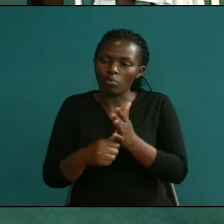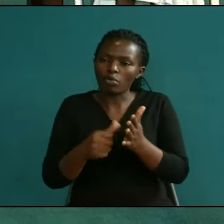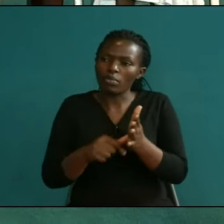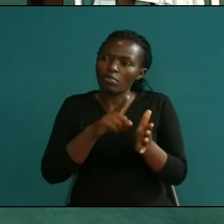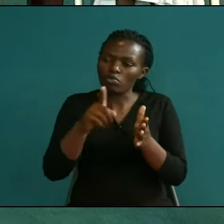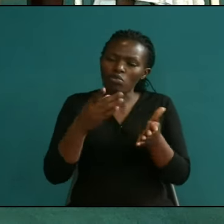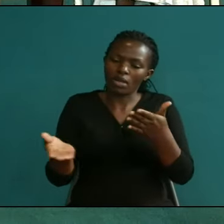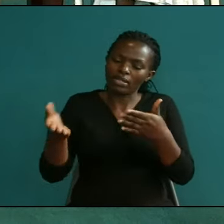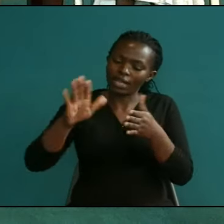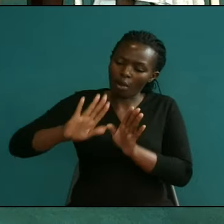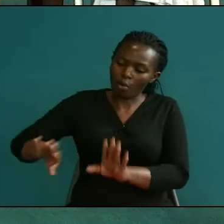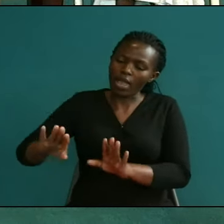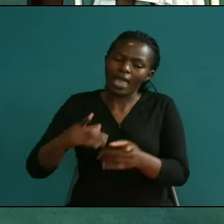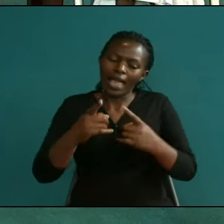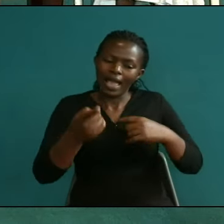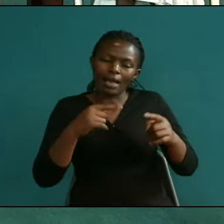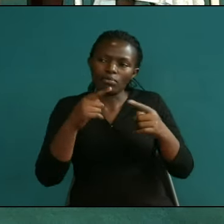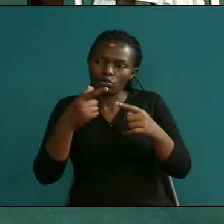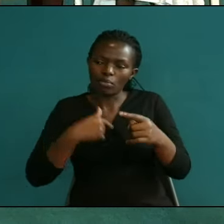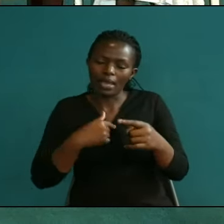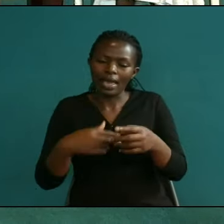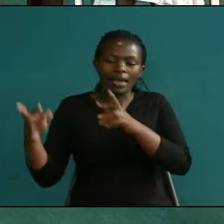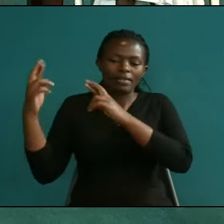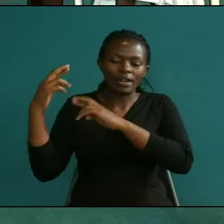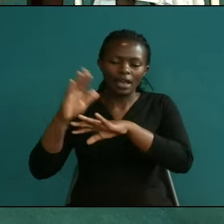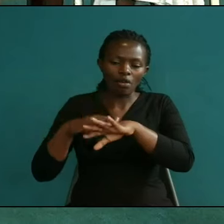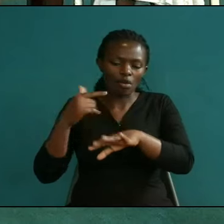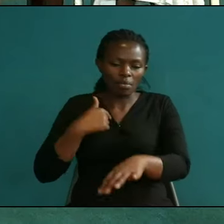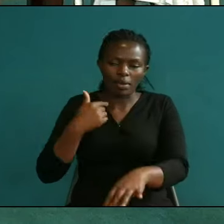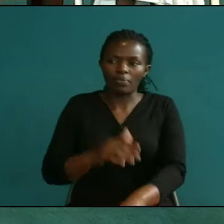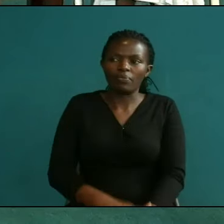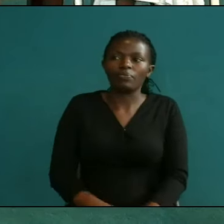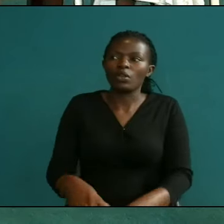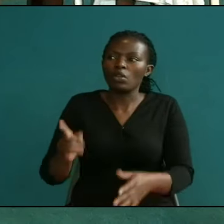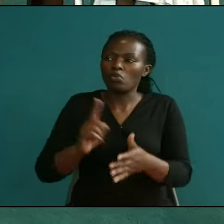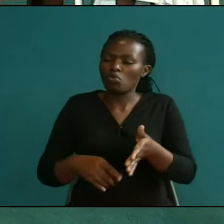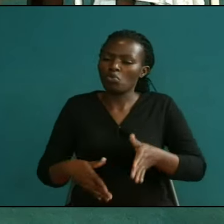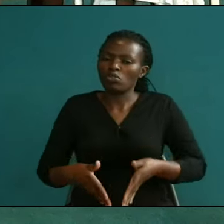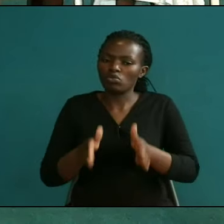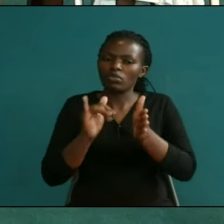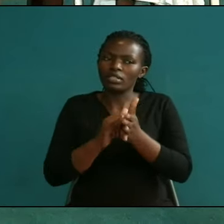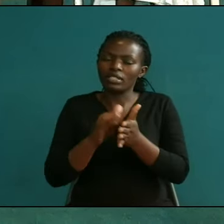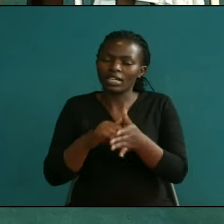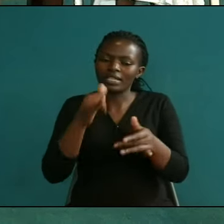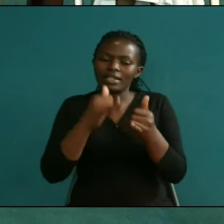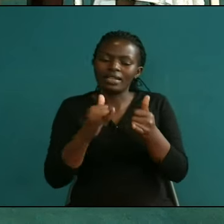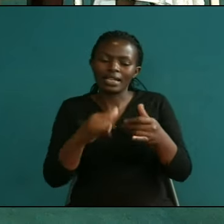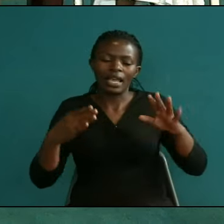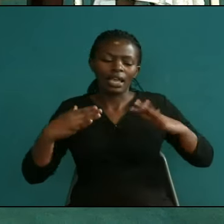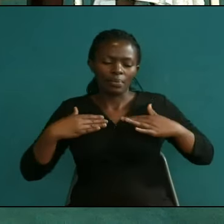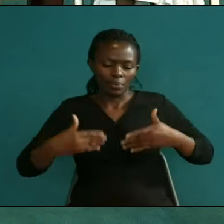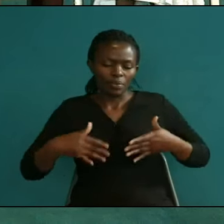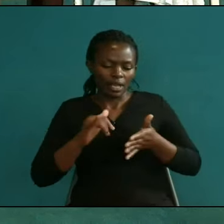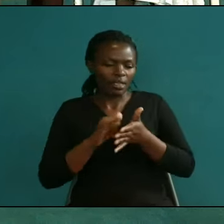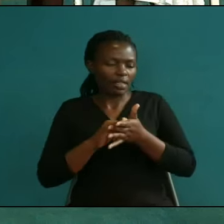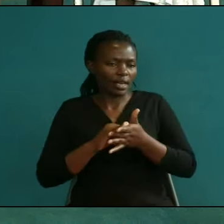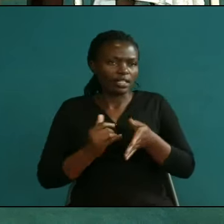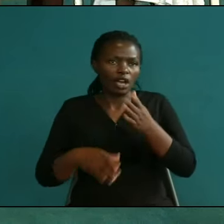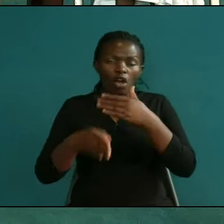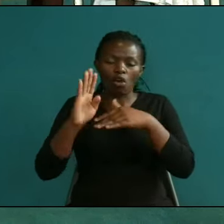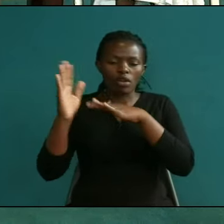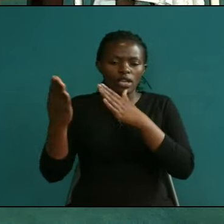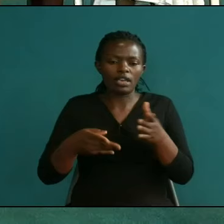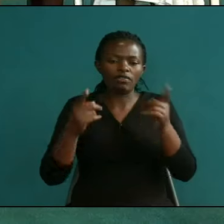come to me and rely on me. Yes. So in what ways did the clean garments that God gave to Joshua the high